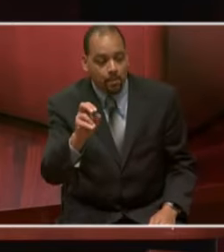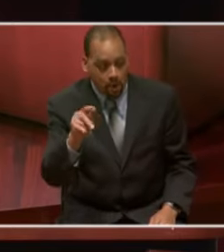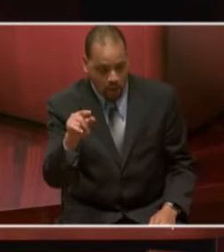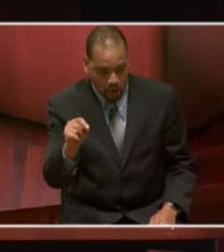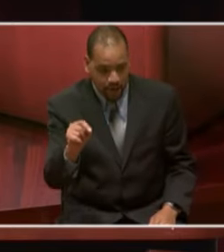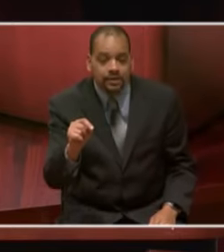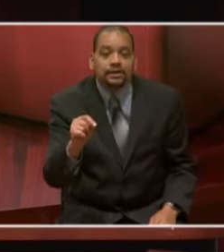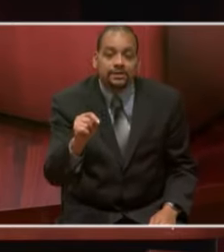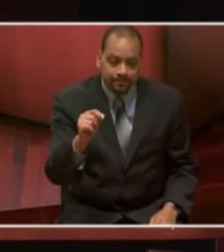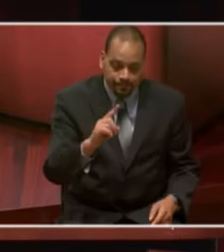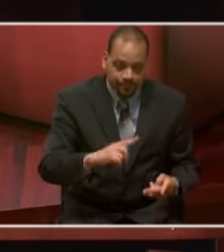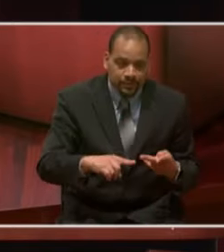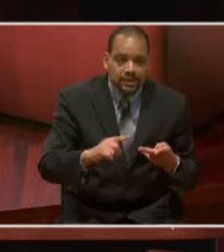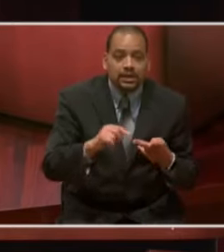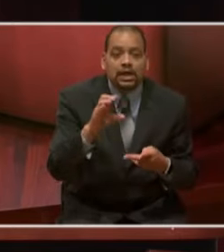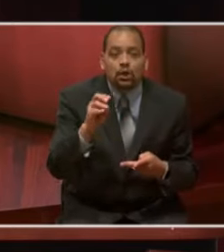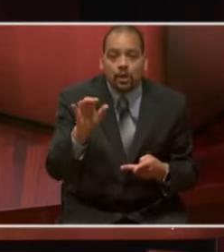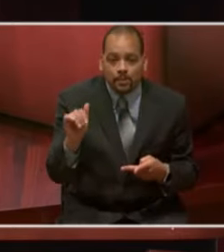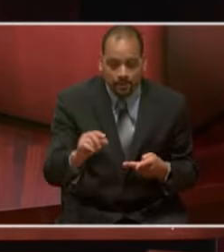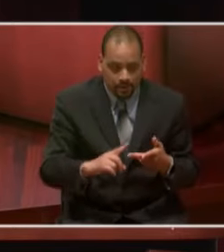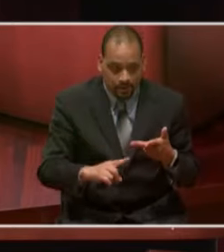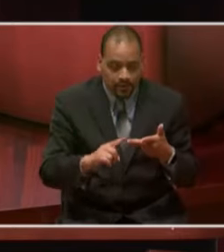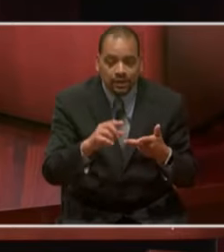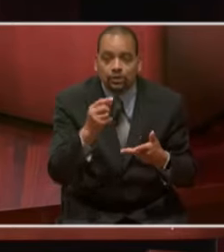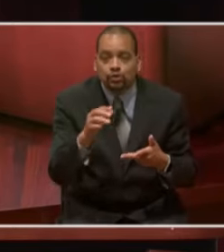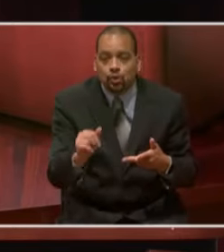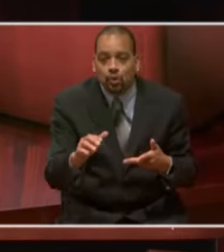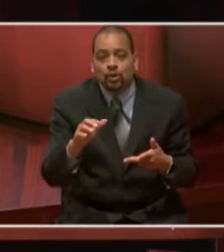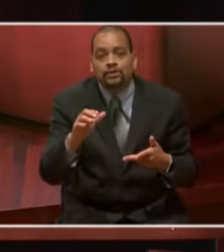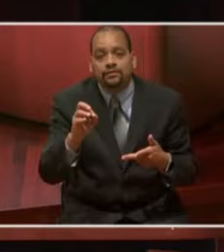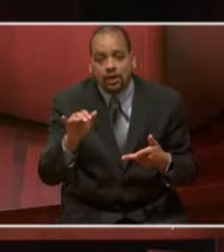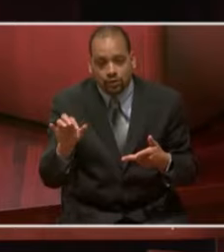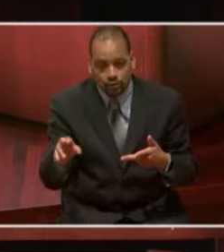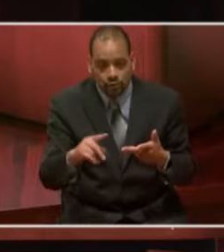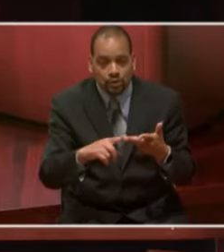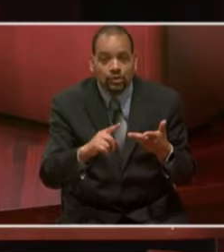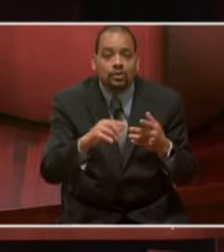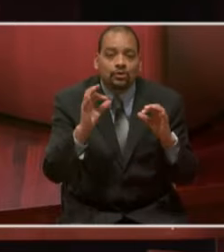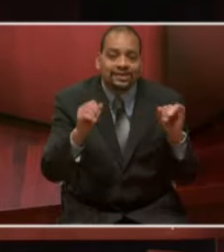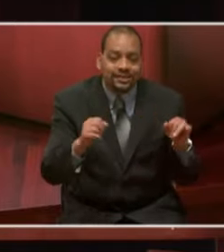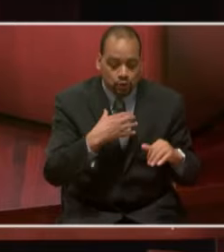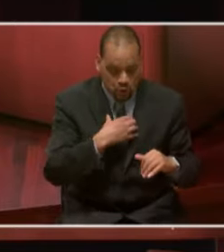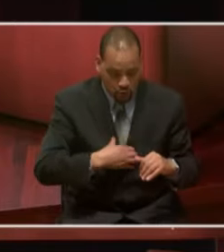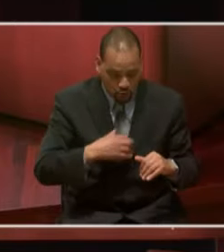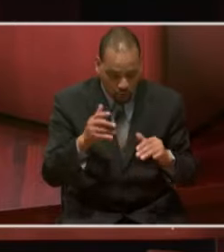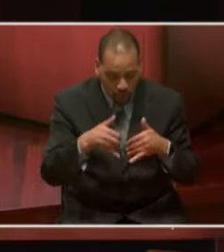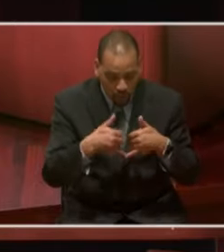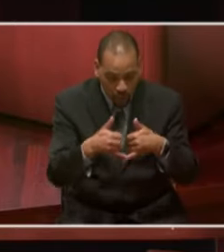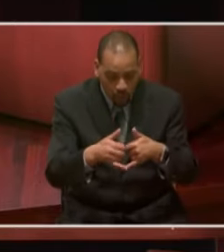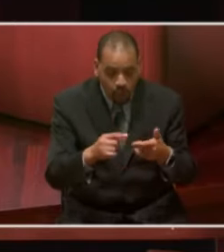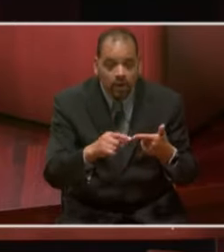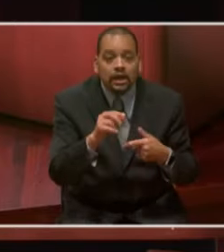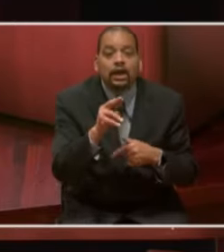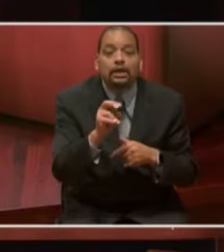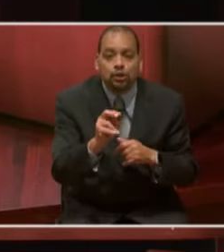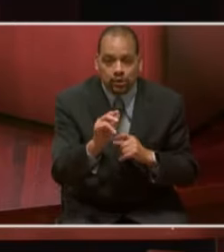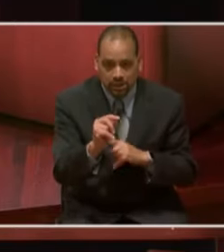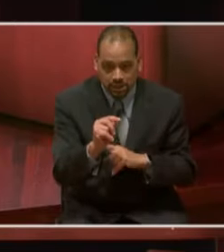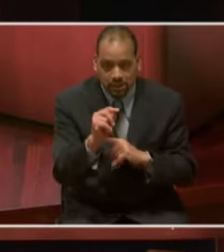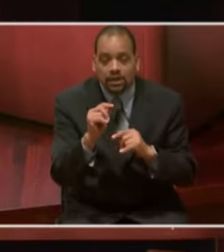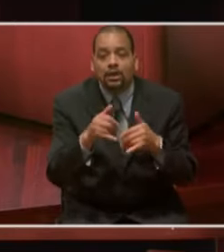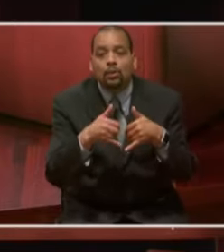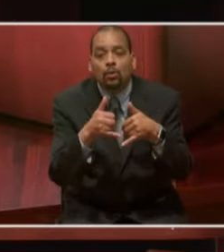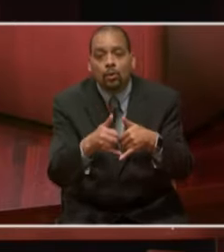So how many times have you been arrested? Well, during the 60s, no. But during the 60s, I was arrested and